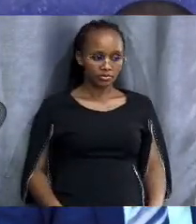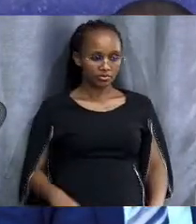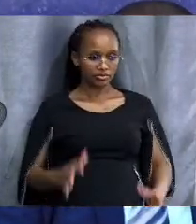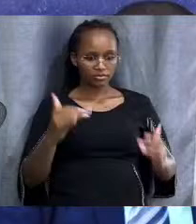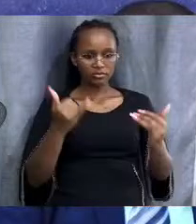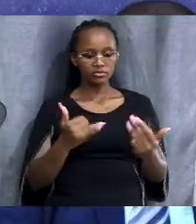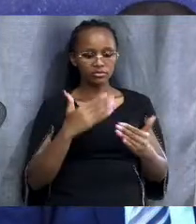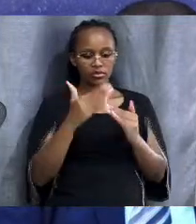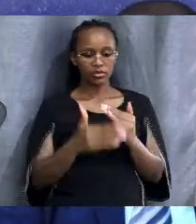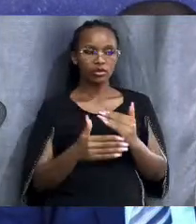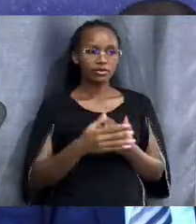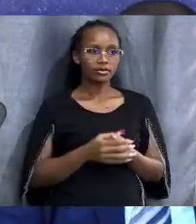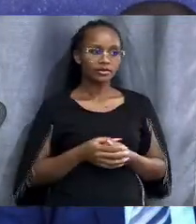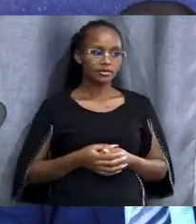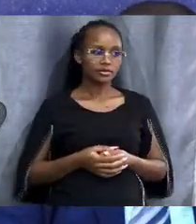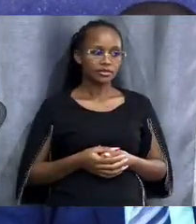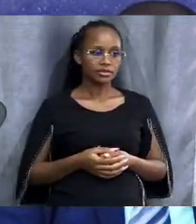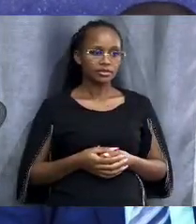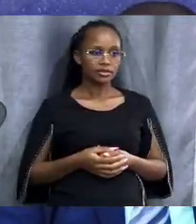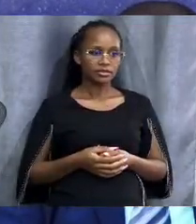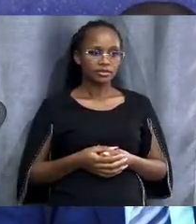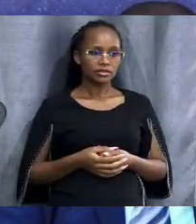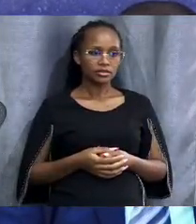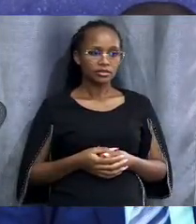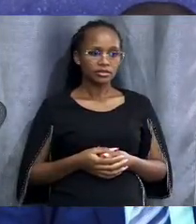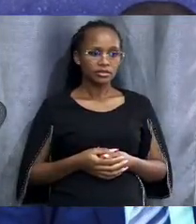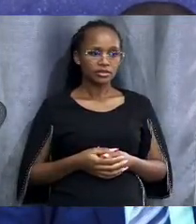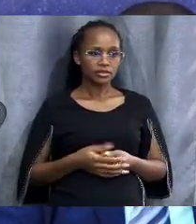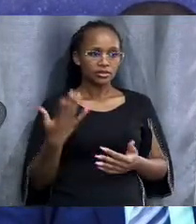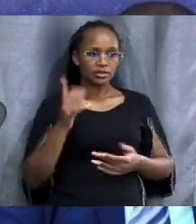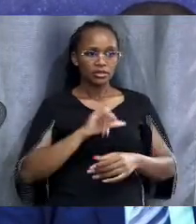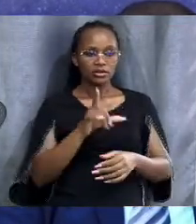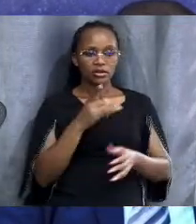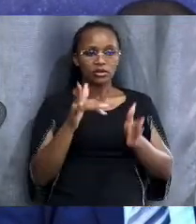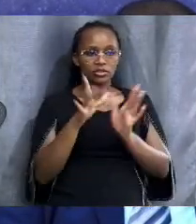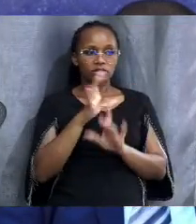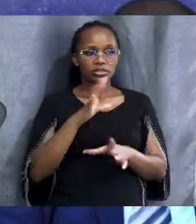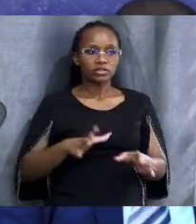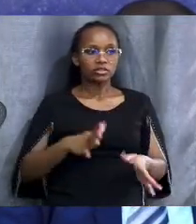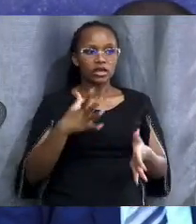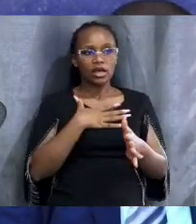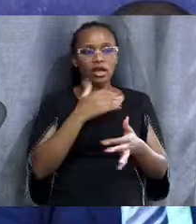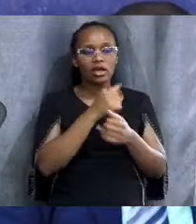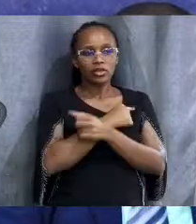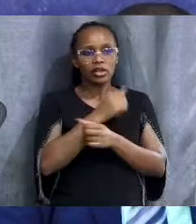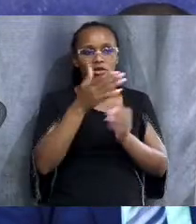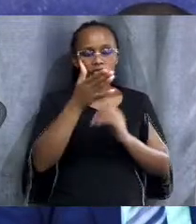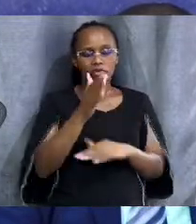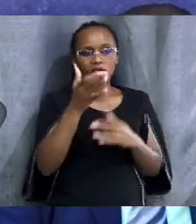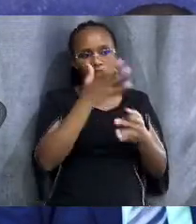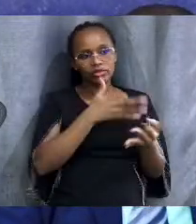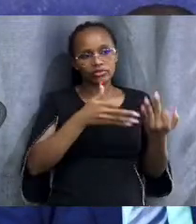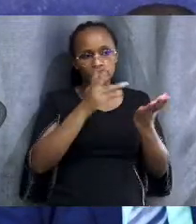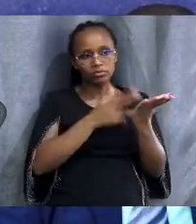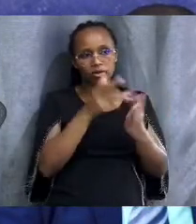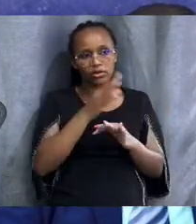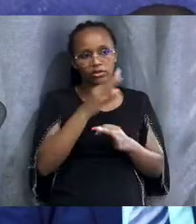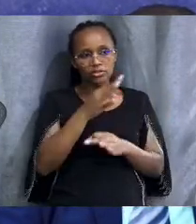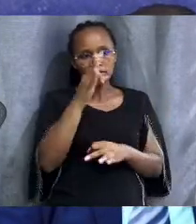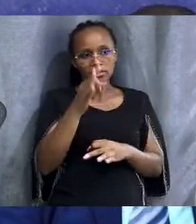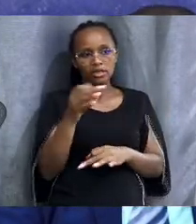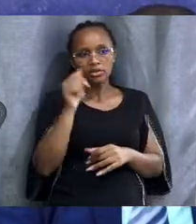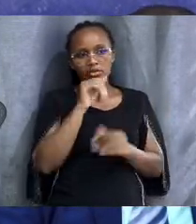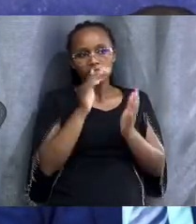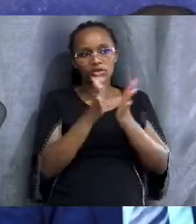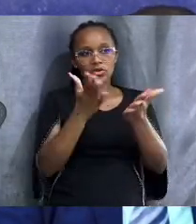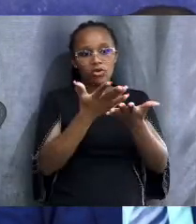he concludes. And he says, may the grace of our Lord Jesus Christ and the love of God and the fellowship of the Holy